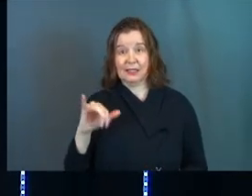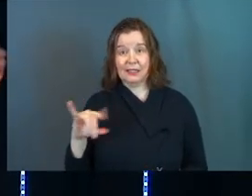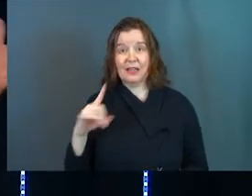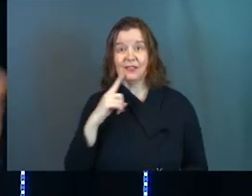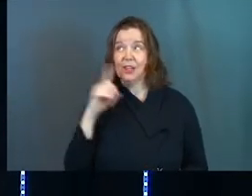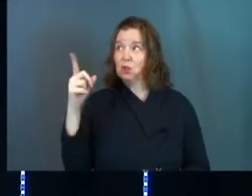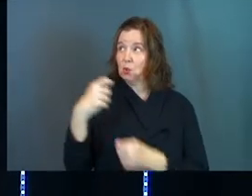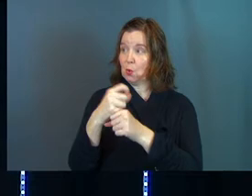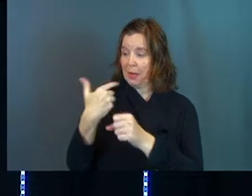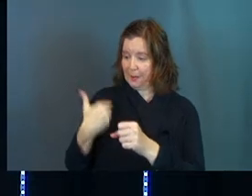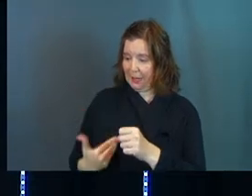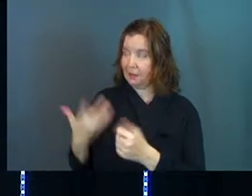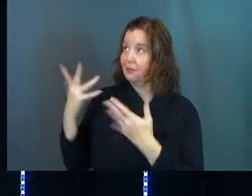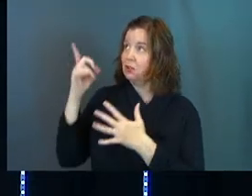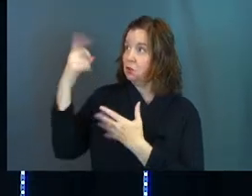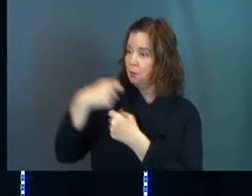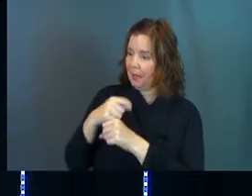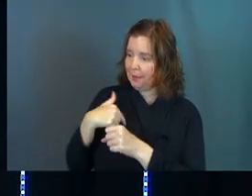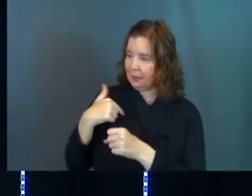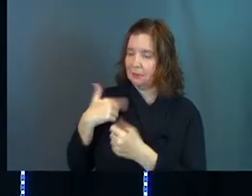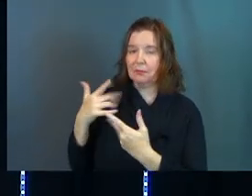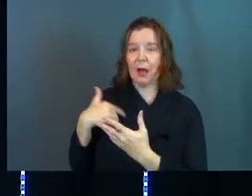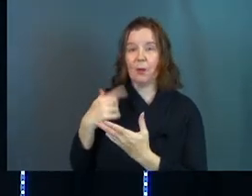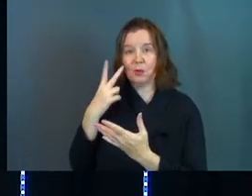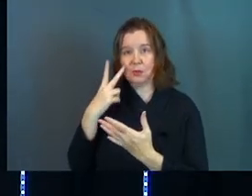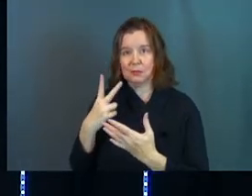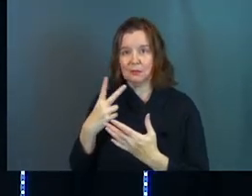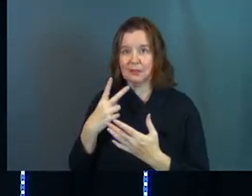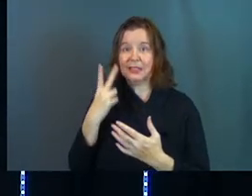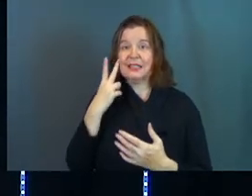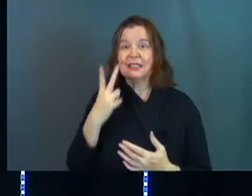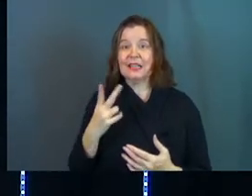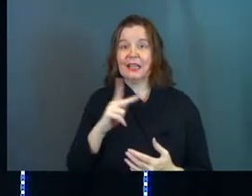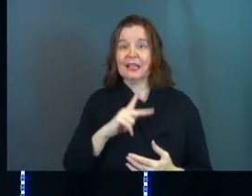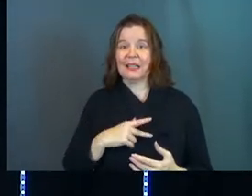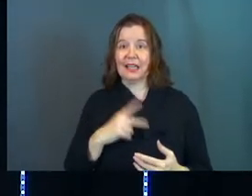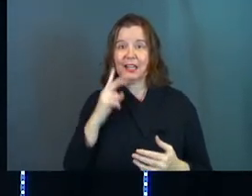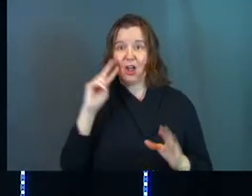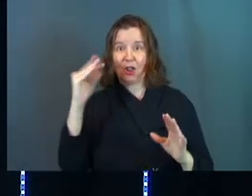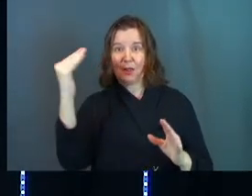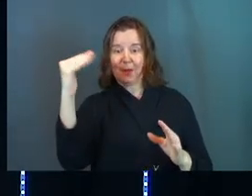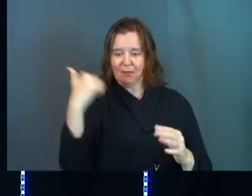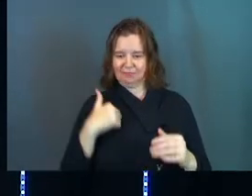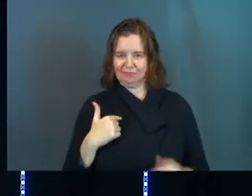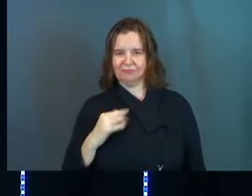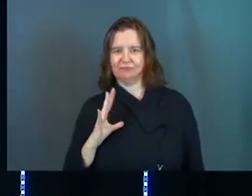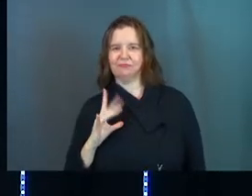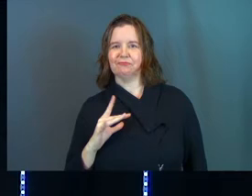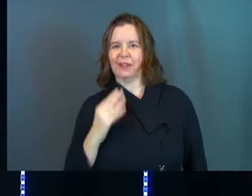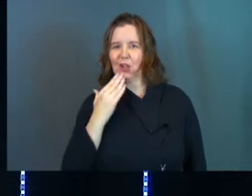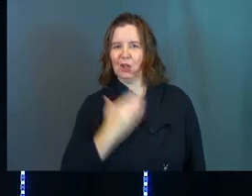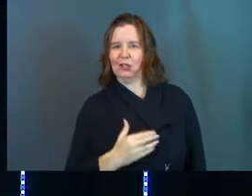David is saying, God, you created me. And I want you to see King David standing in front of the mirror and saying, I look pretty